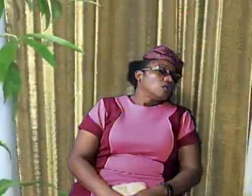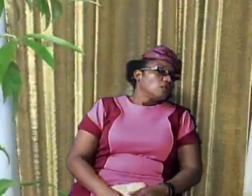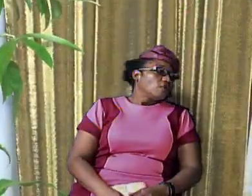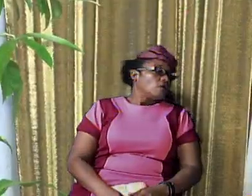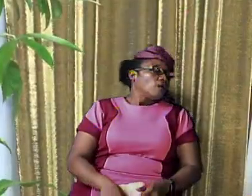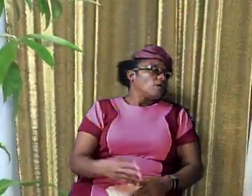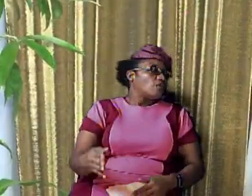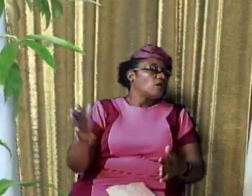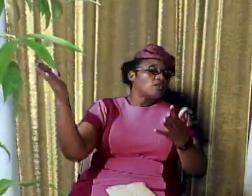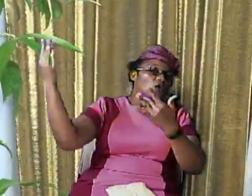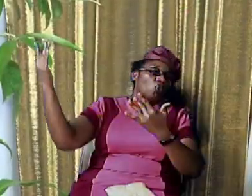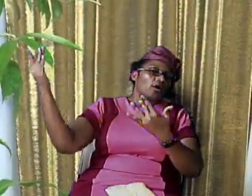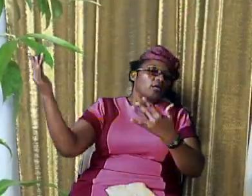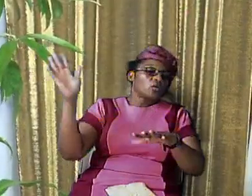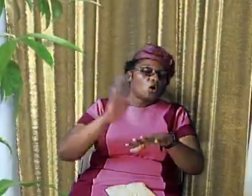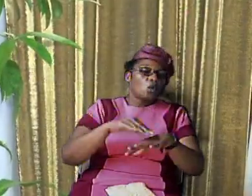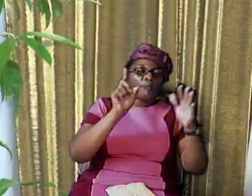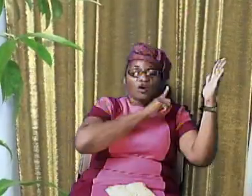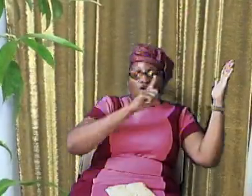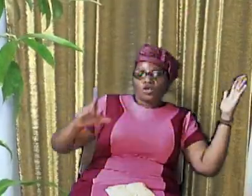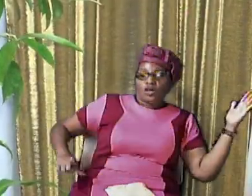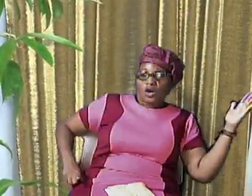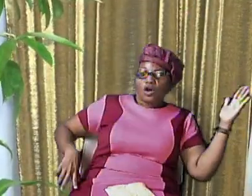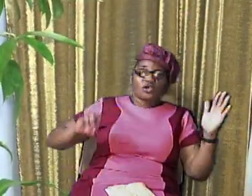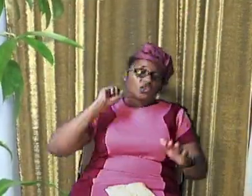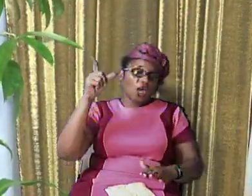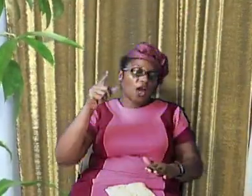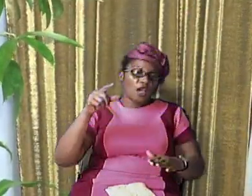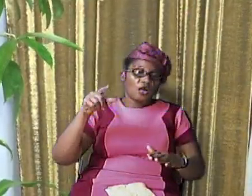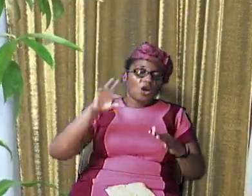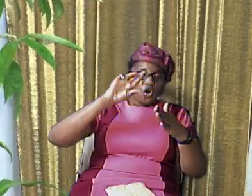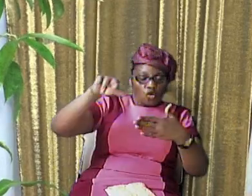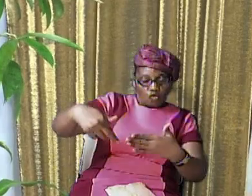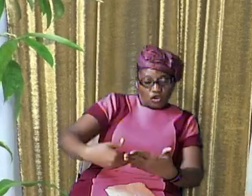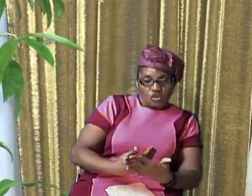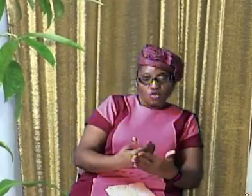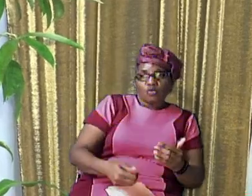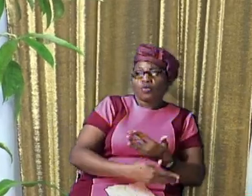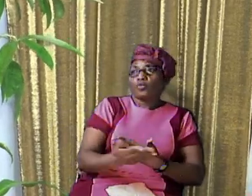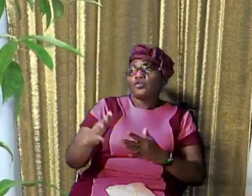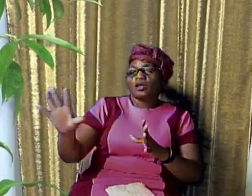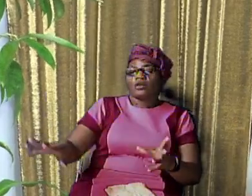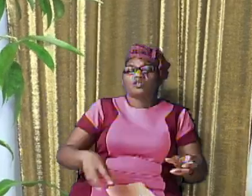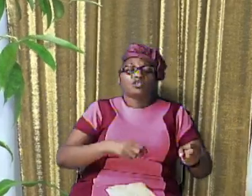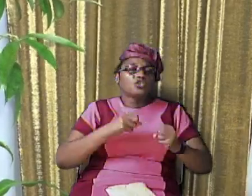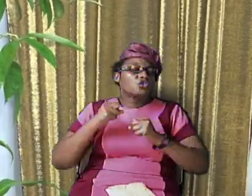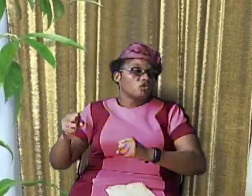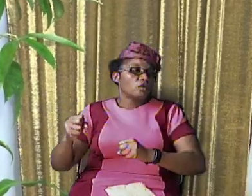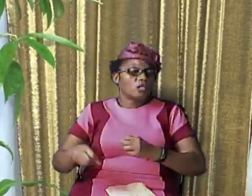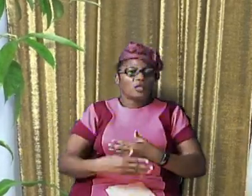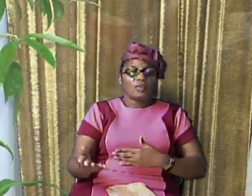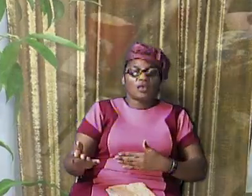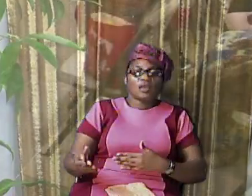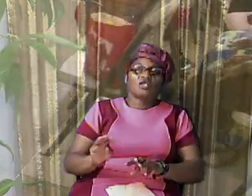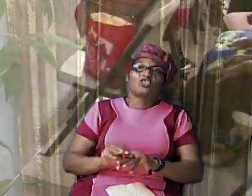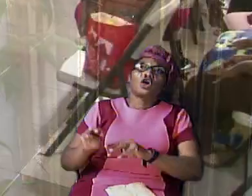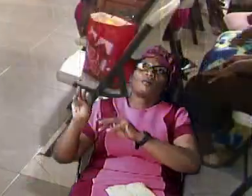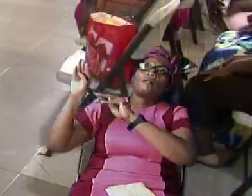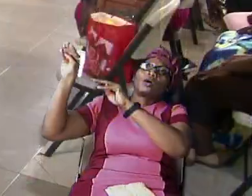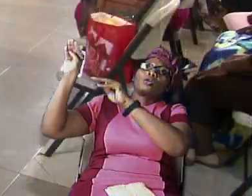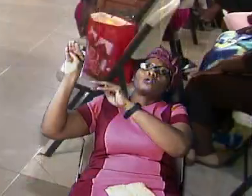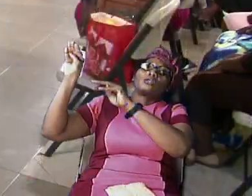For they that wait upon the Lord shall renew their strength. They shall mount